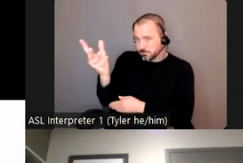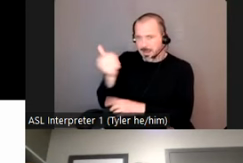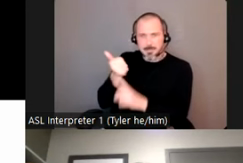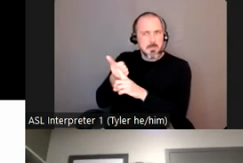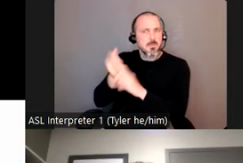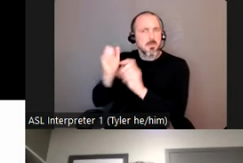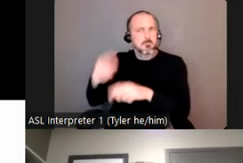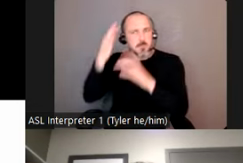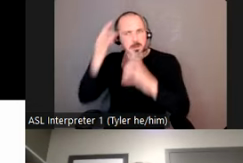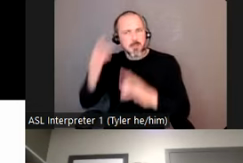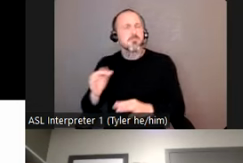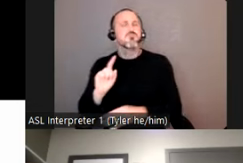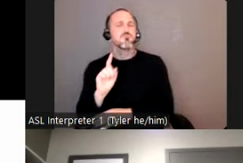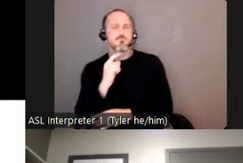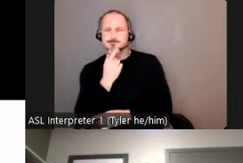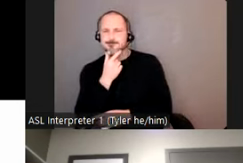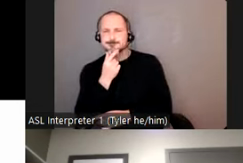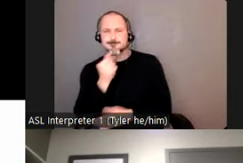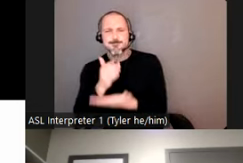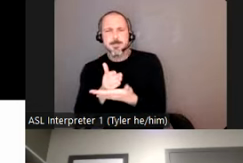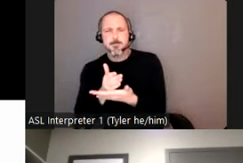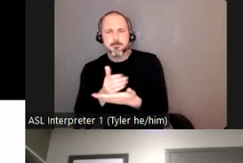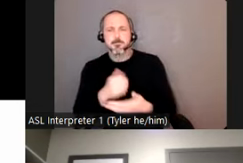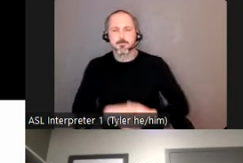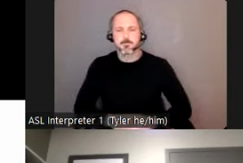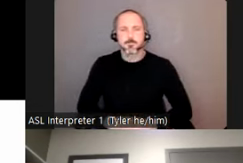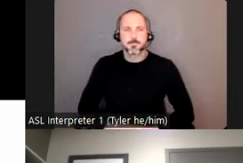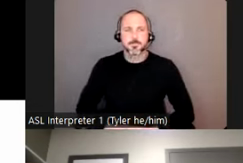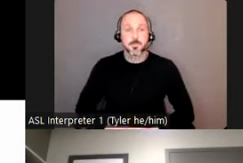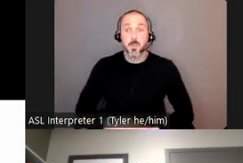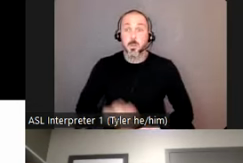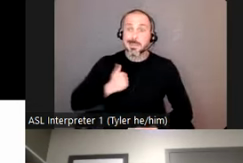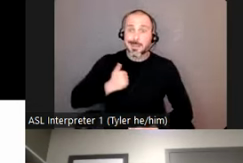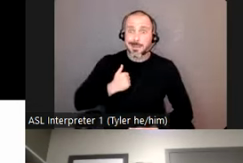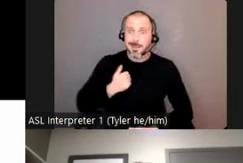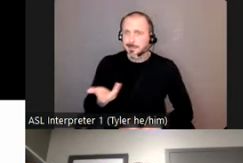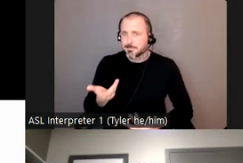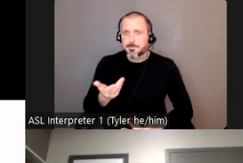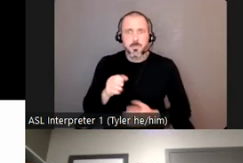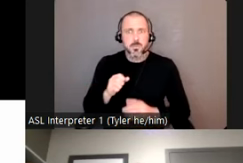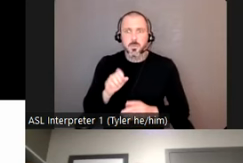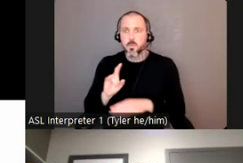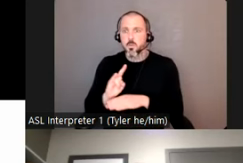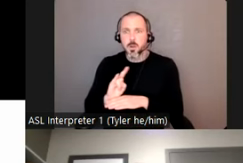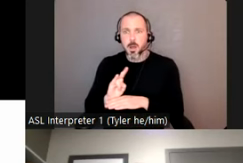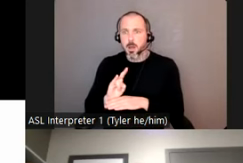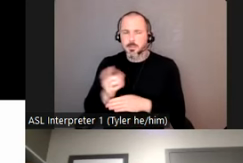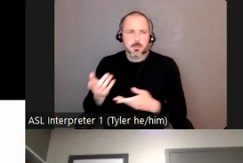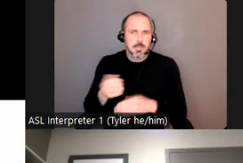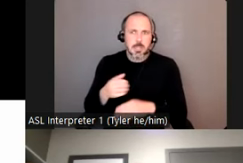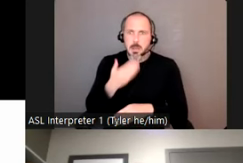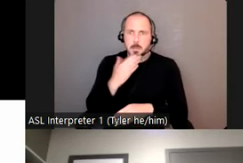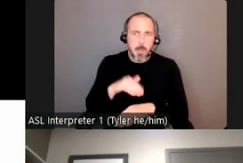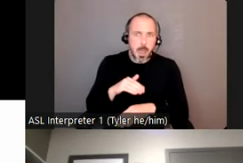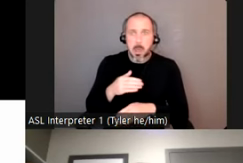So how bad is fraud in Canada? Well, we've seen since 2020 unprecedented numbers, and they're only continue